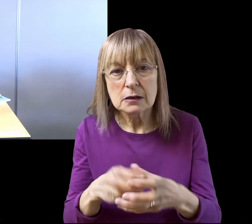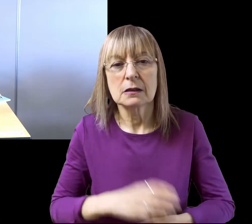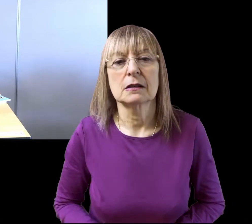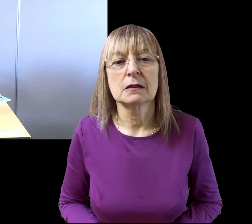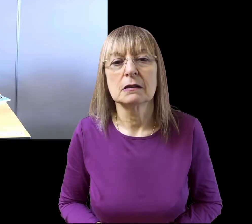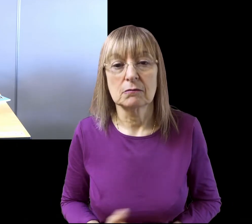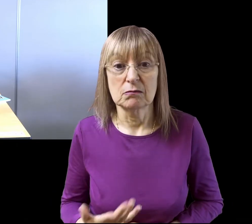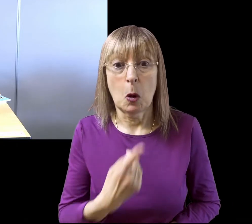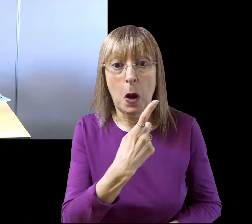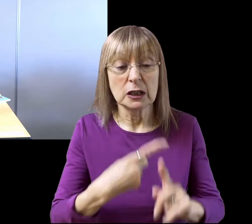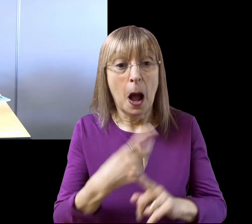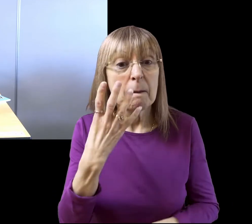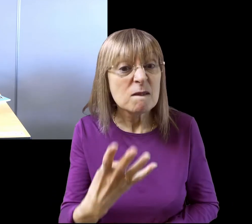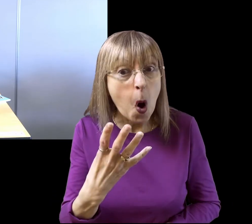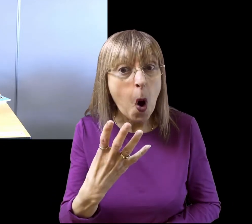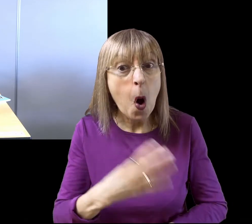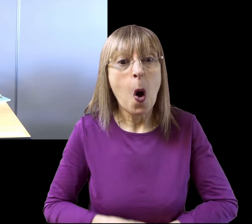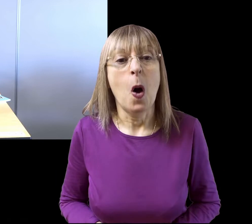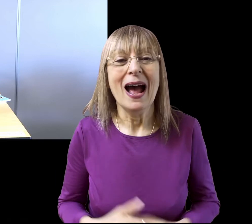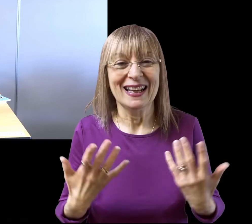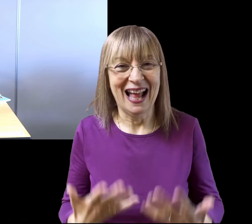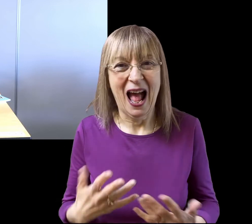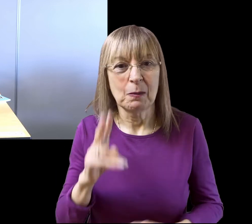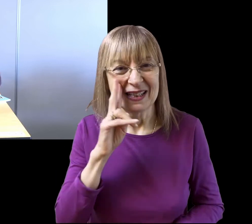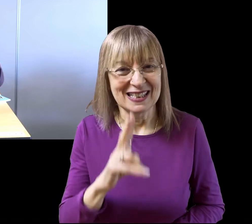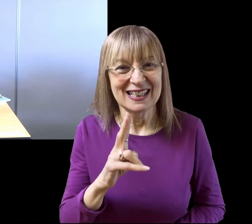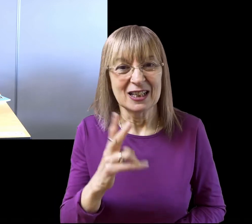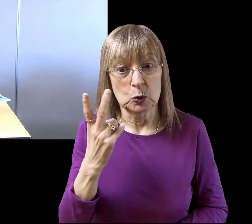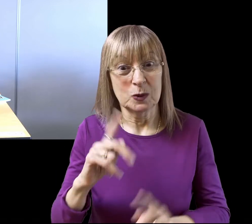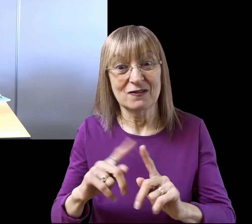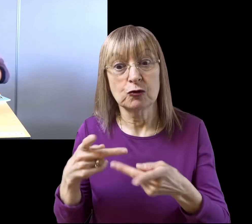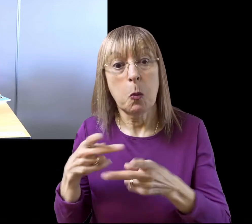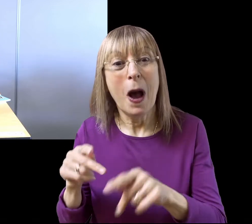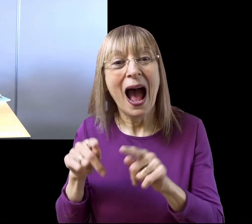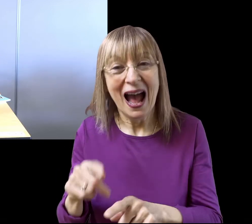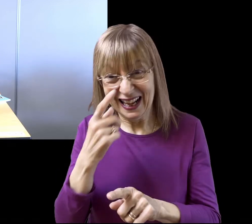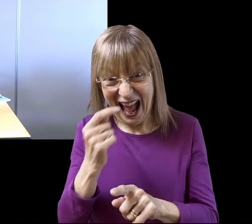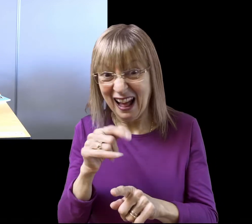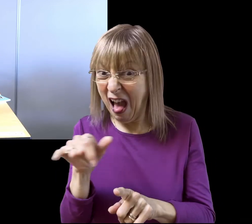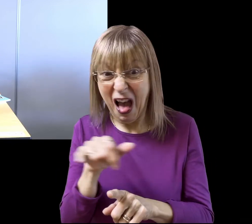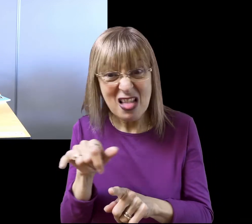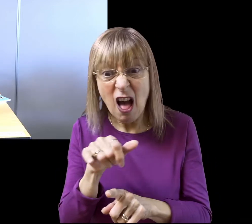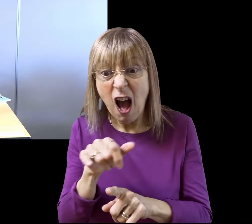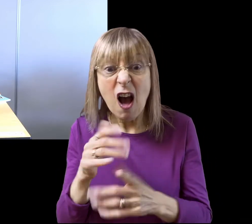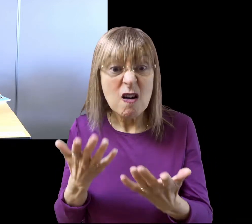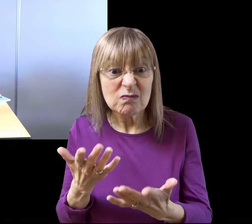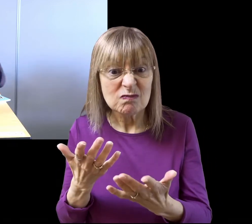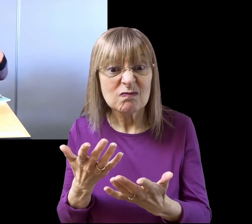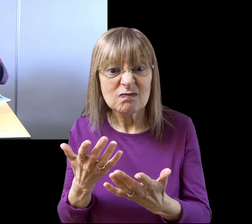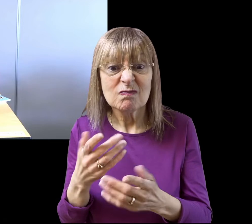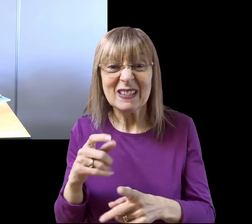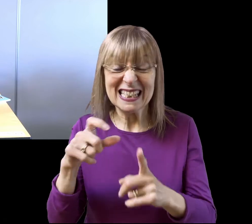in goes 1. 4 times 3. Now for each of these, there's only 2 ways that the next thing could go in,